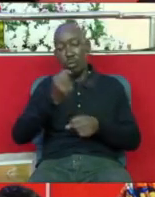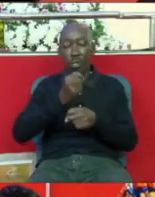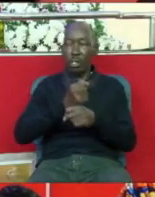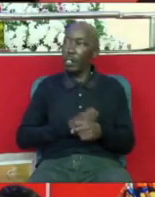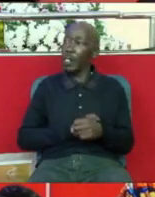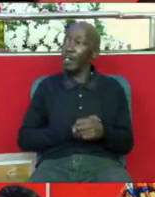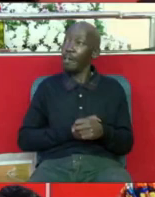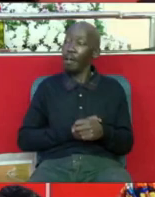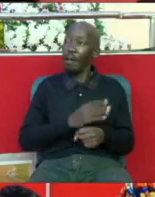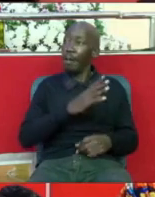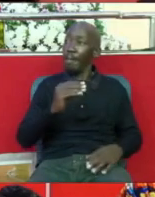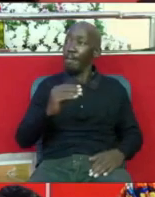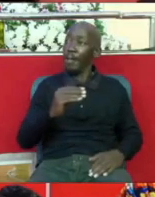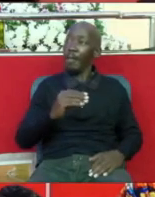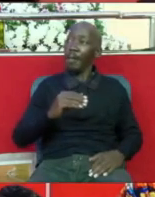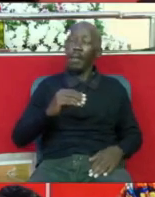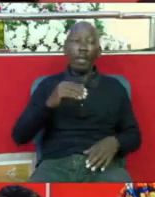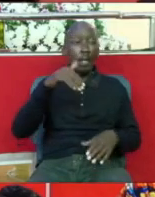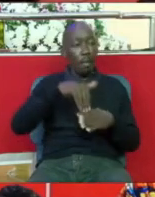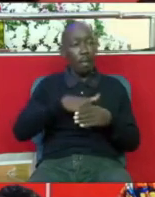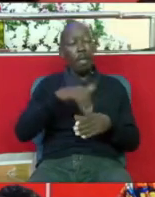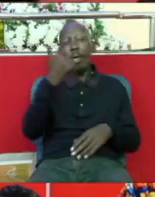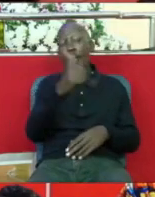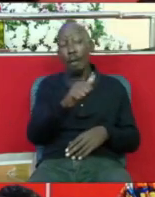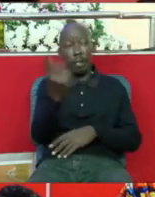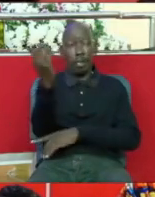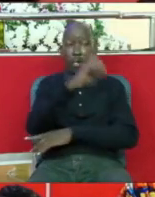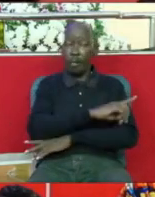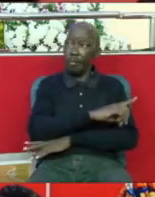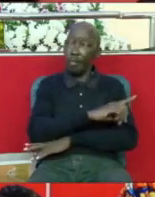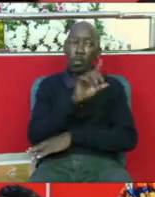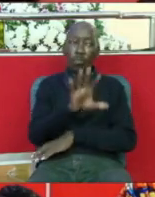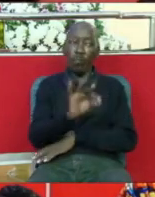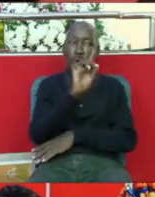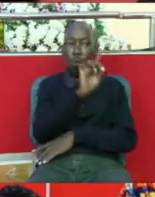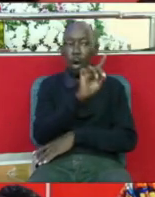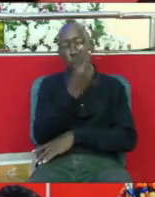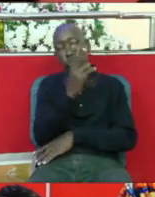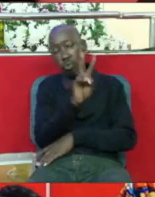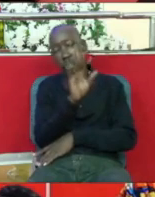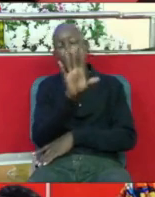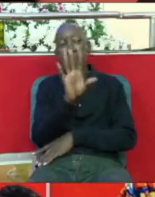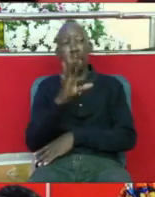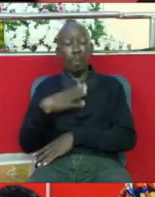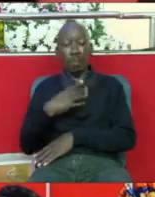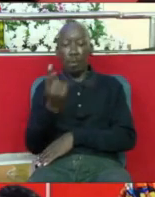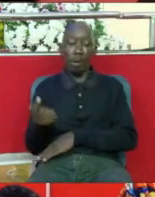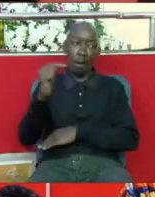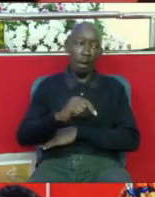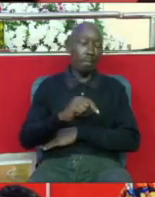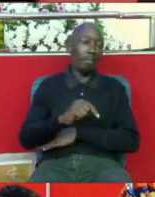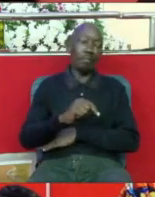kwenda kazini. And in any day, na siku yote ile, you'll find one or two people who call in. Ungepata